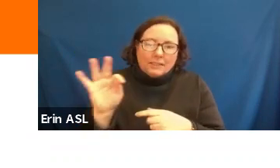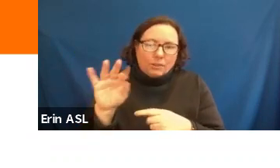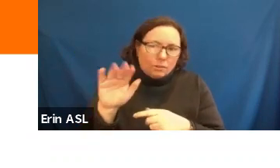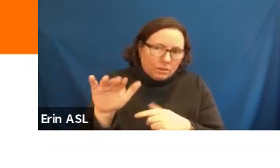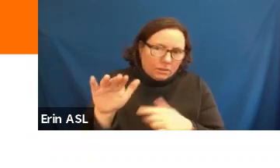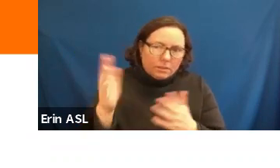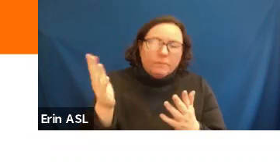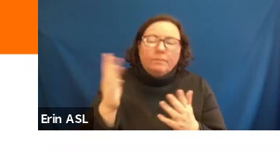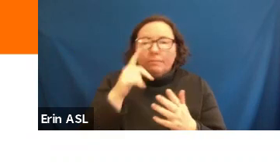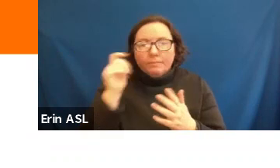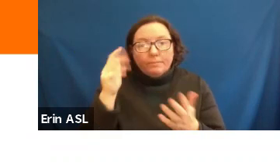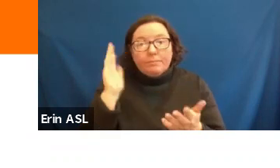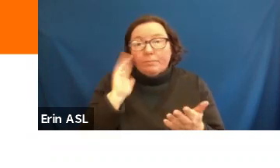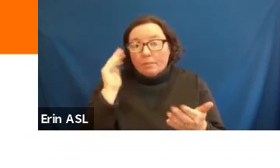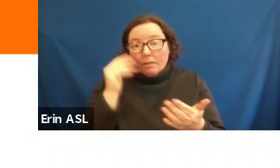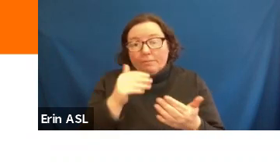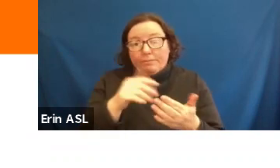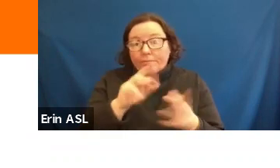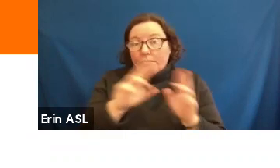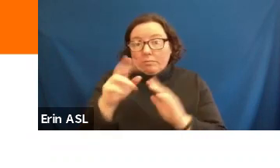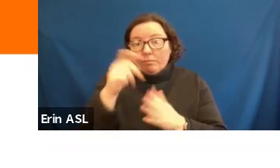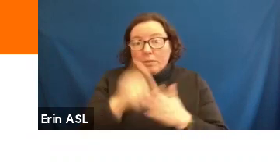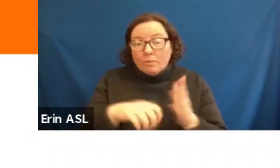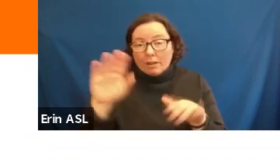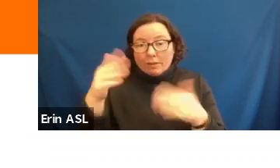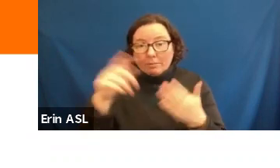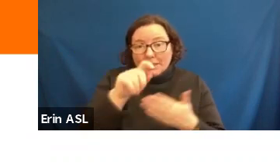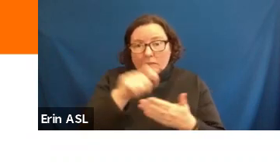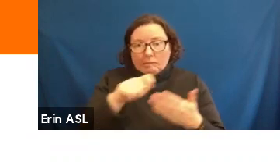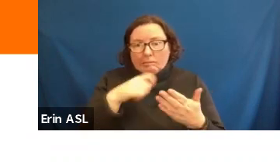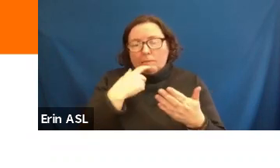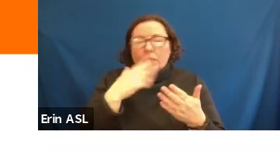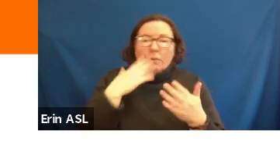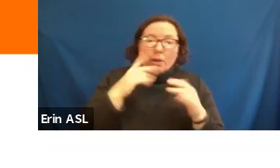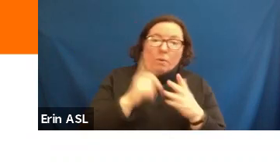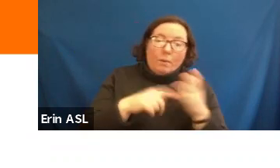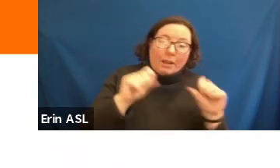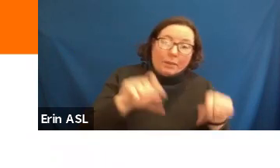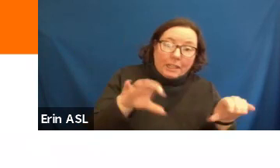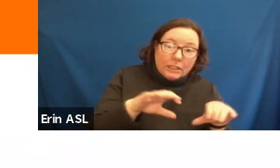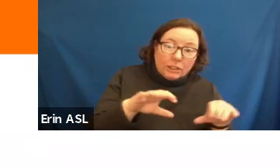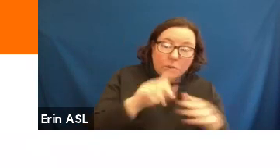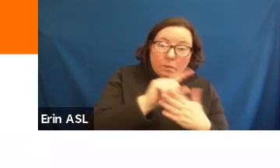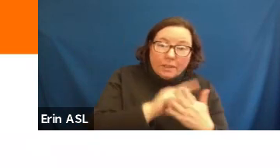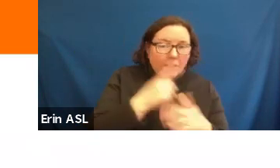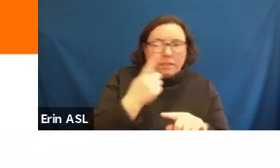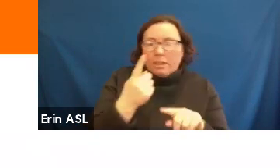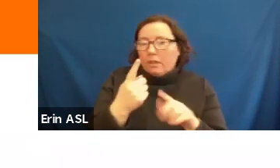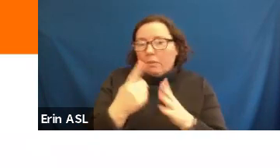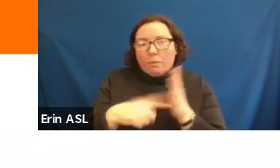again, as we get to the putting pen to paper, we know kind of what we can and cannot consider.